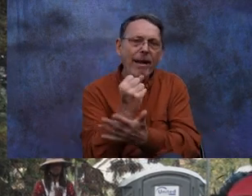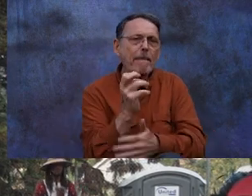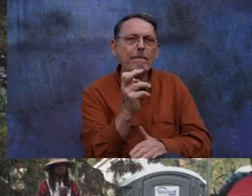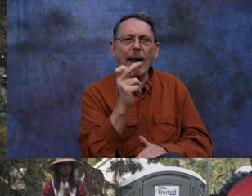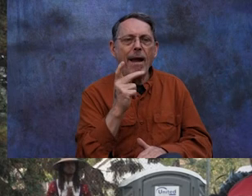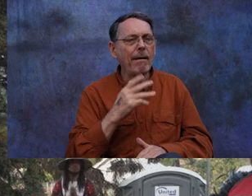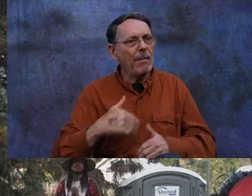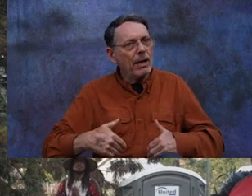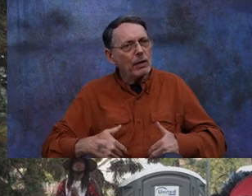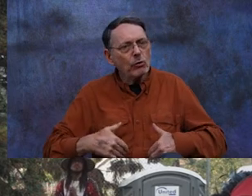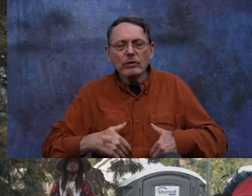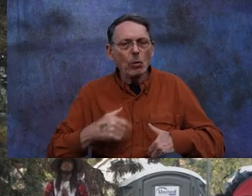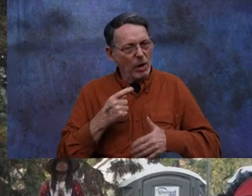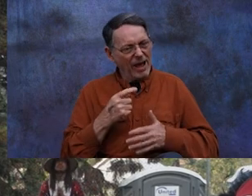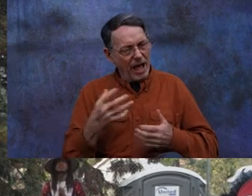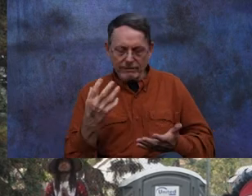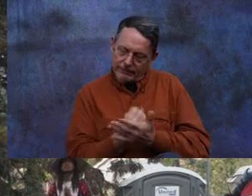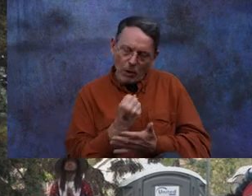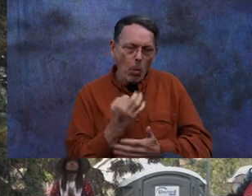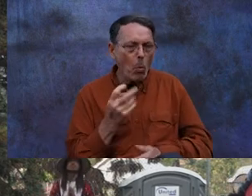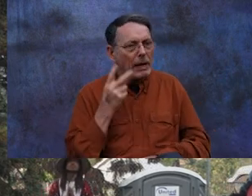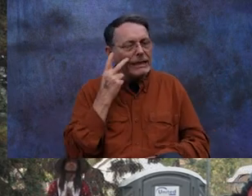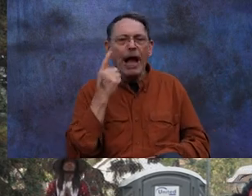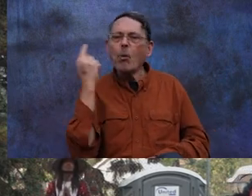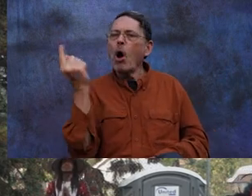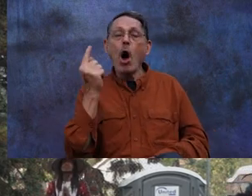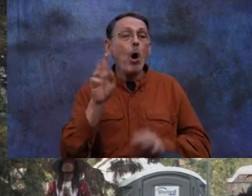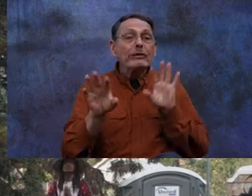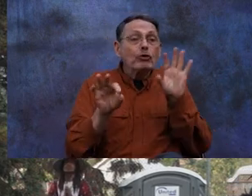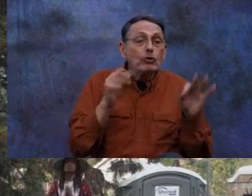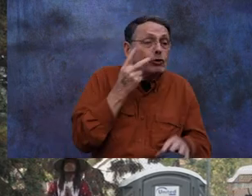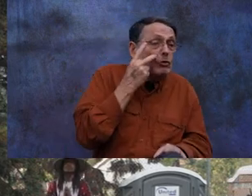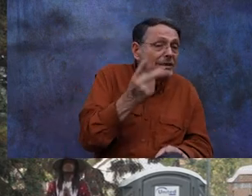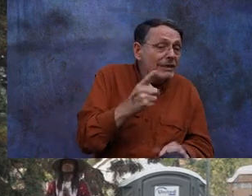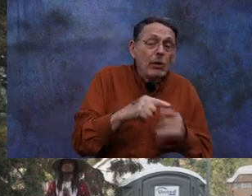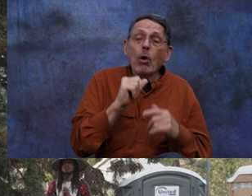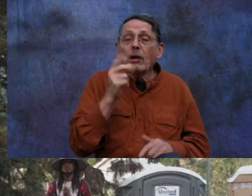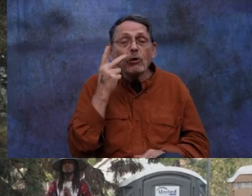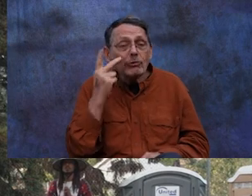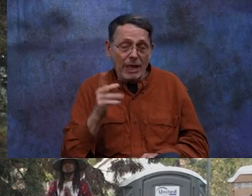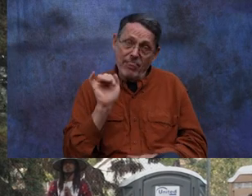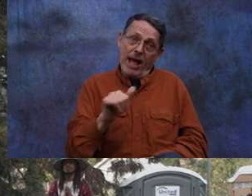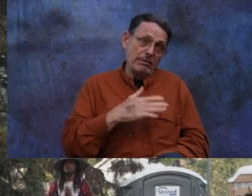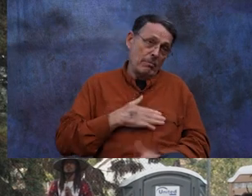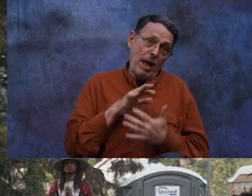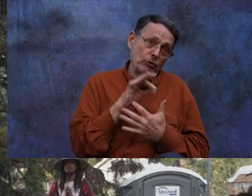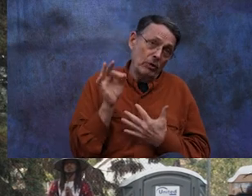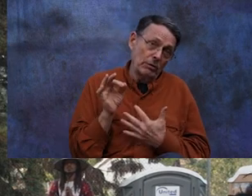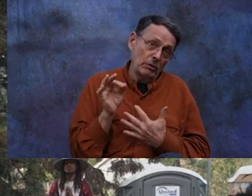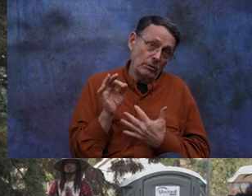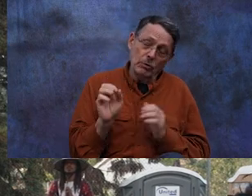see. And I will always choose to see or not to see. It is my choice and no one else. And